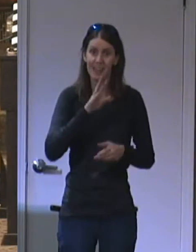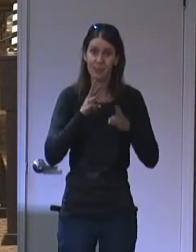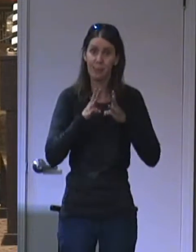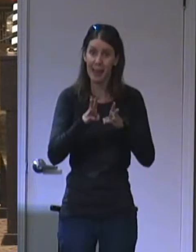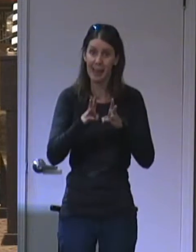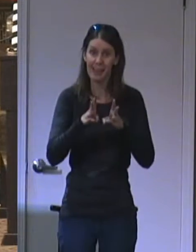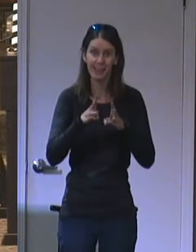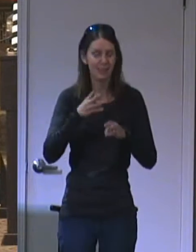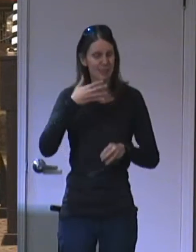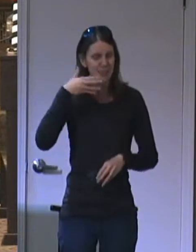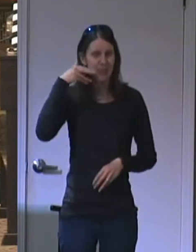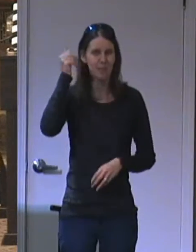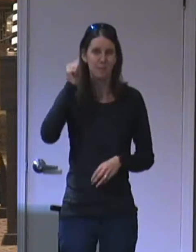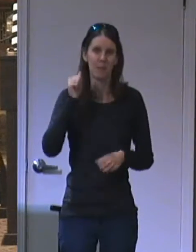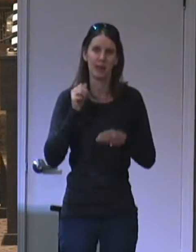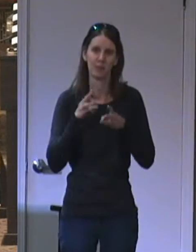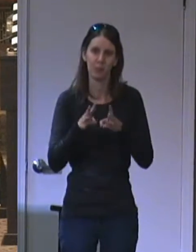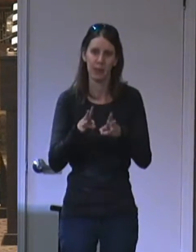God's way is the right way.